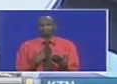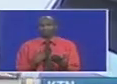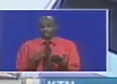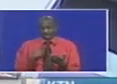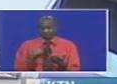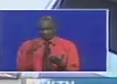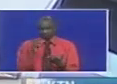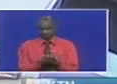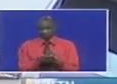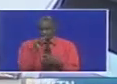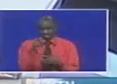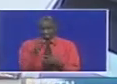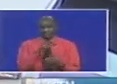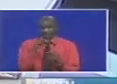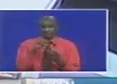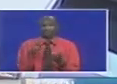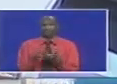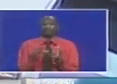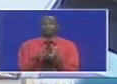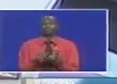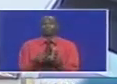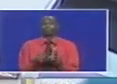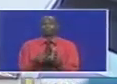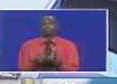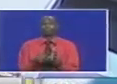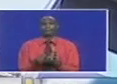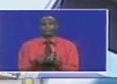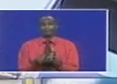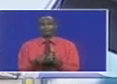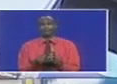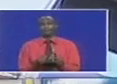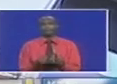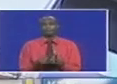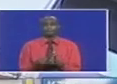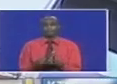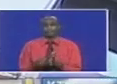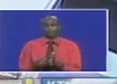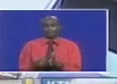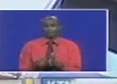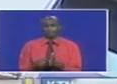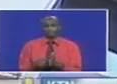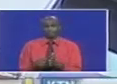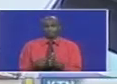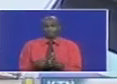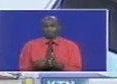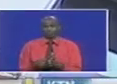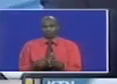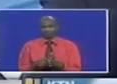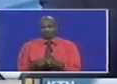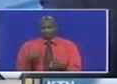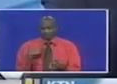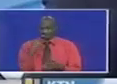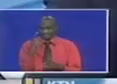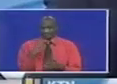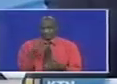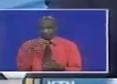commitment to this particular problem. Yeah, I think I would go in the direction